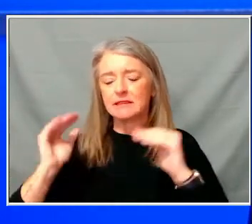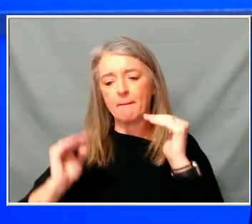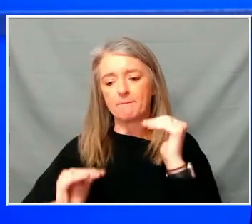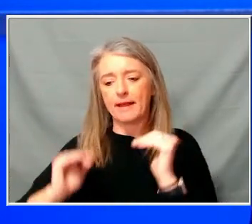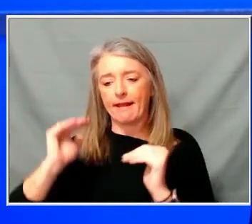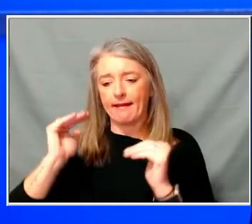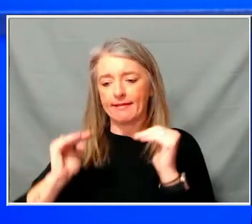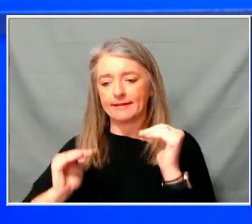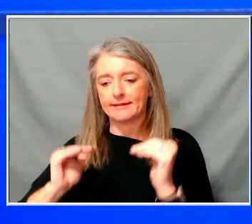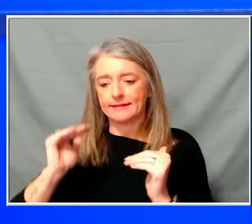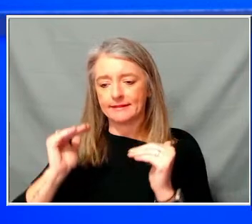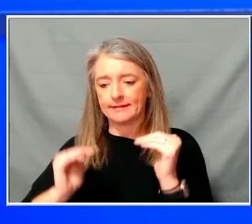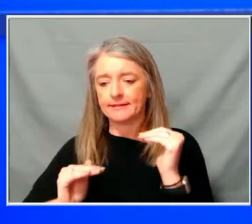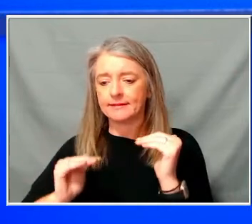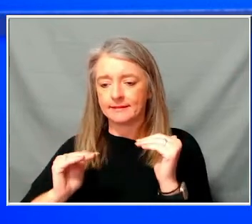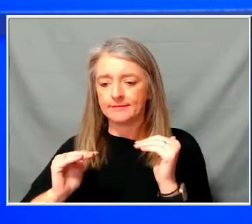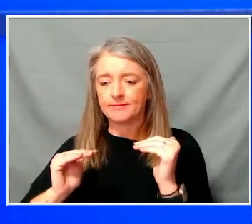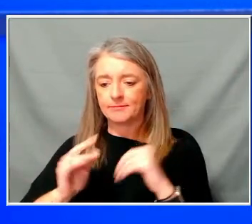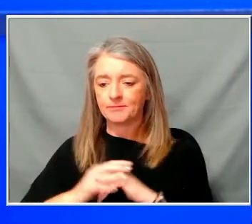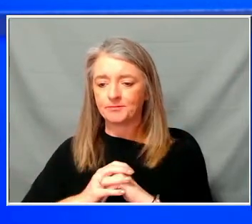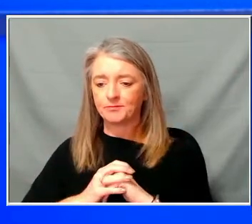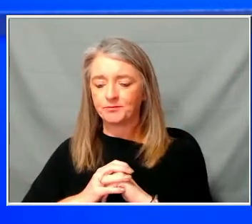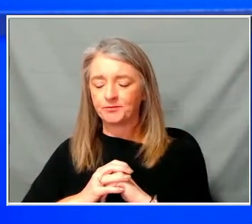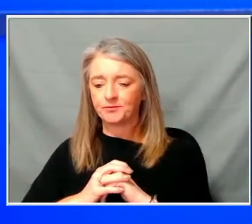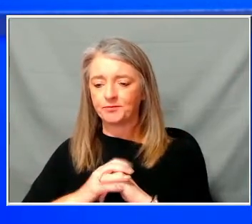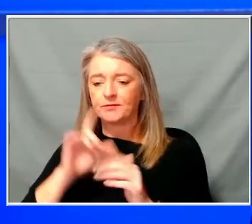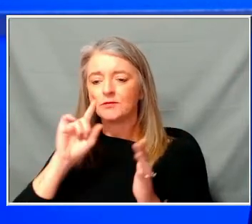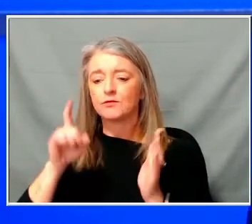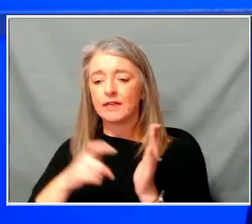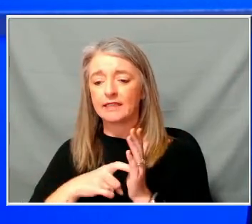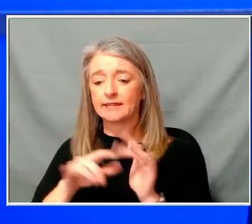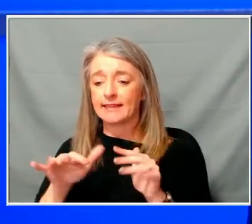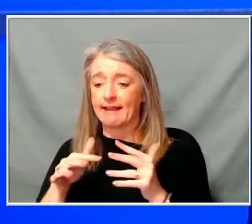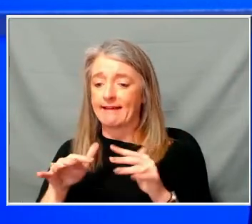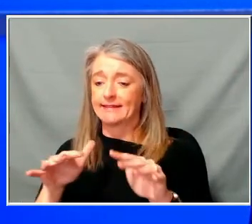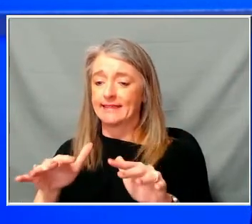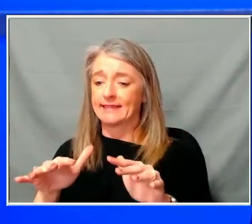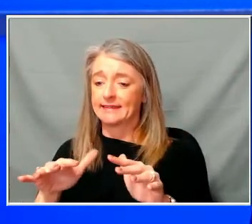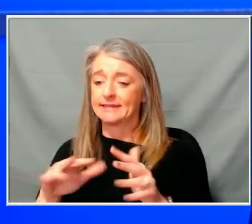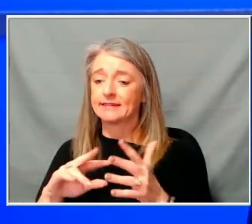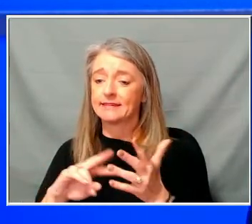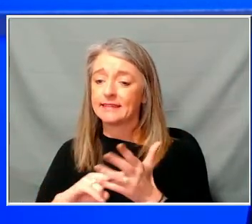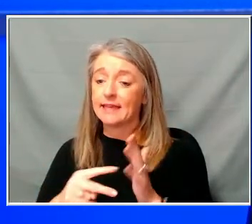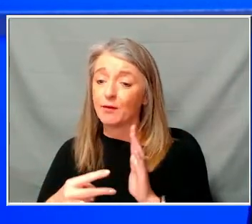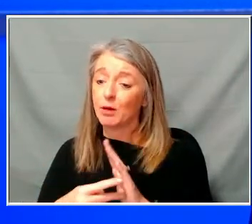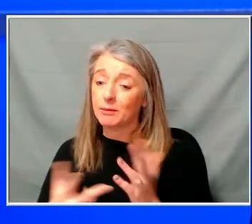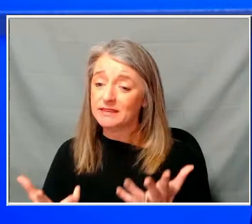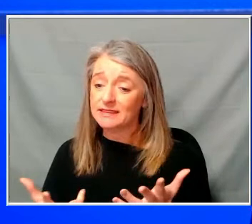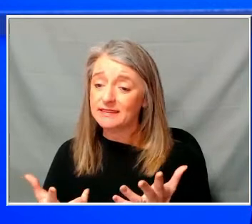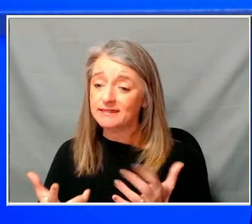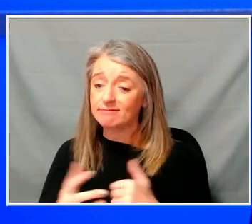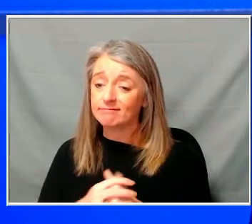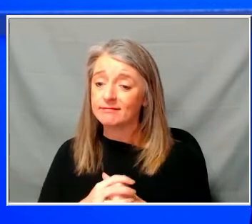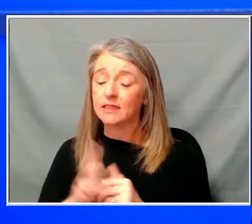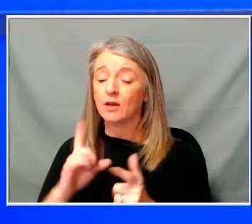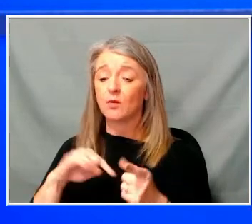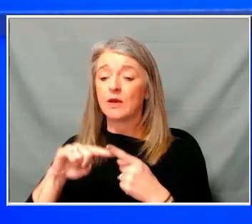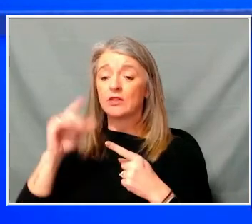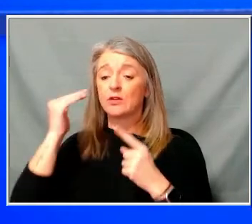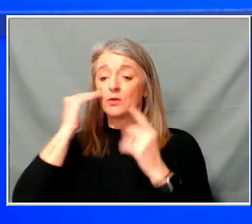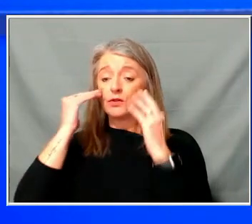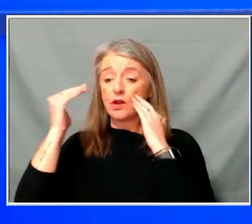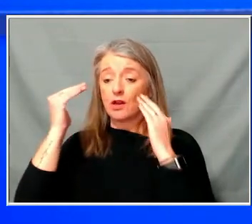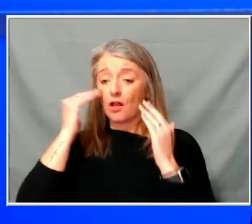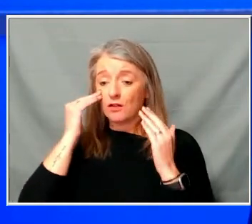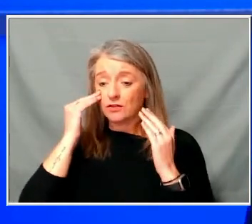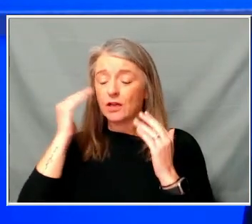find a balance. But recognizing that anxiety does serve a purpose, and the sooner that you can acknowledge that you're anxious, find what you're